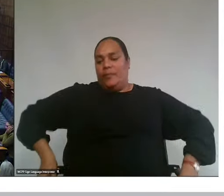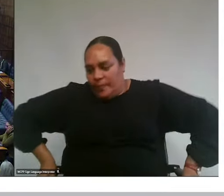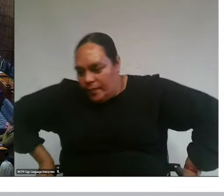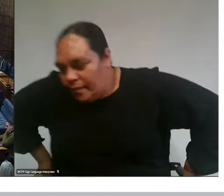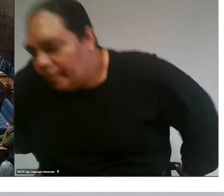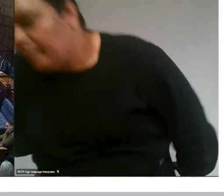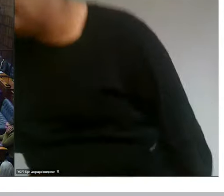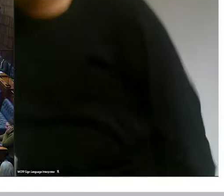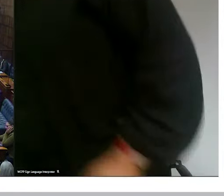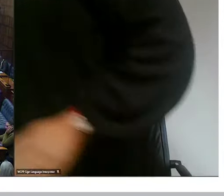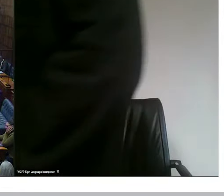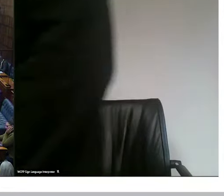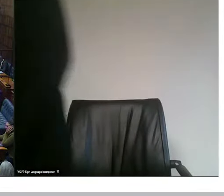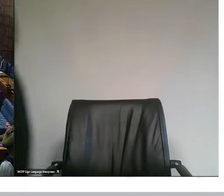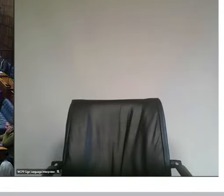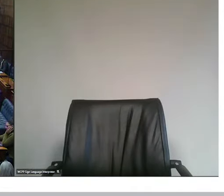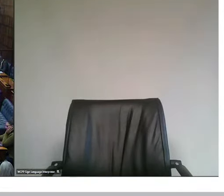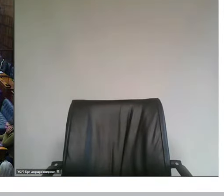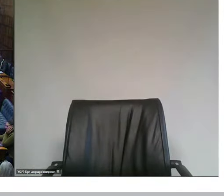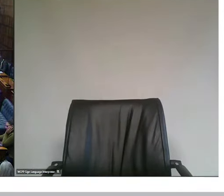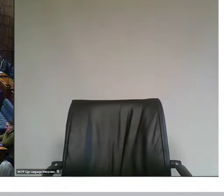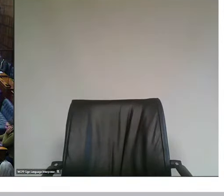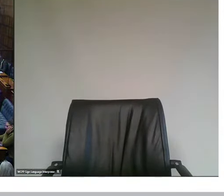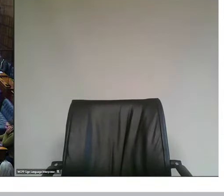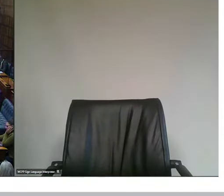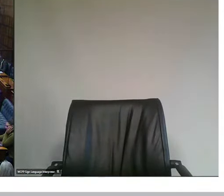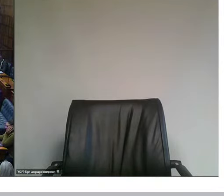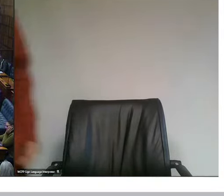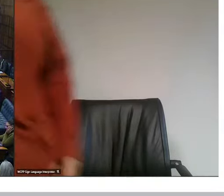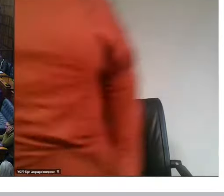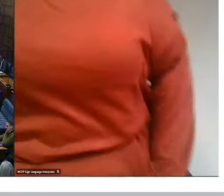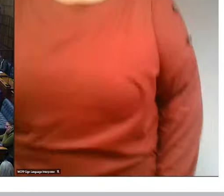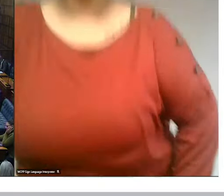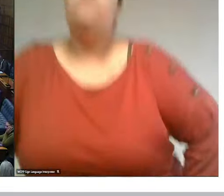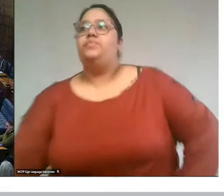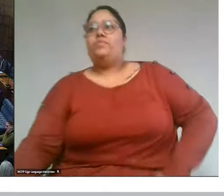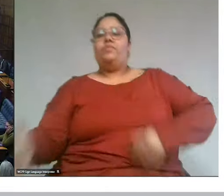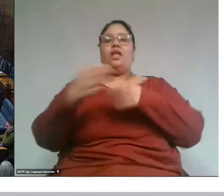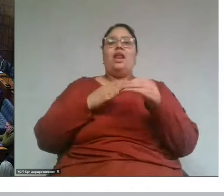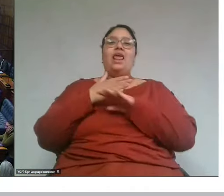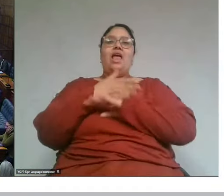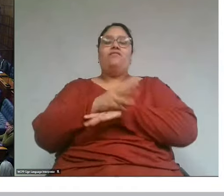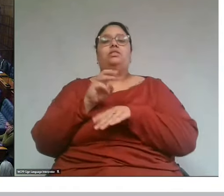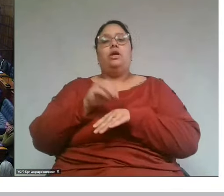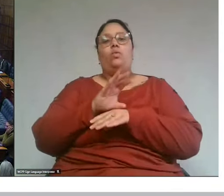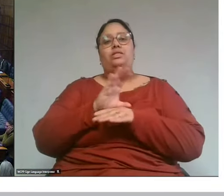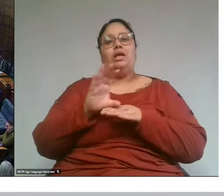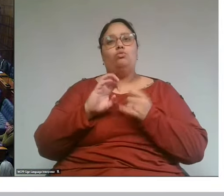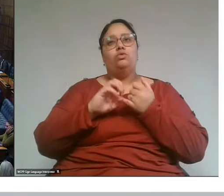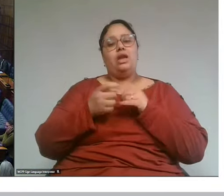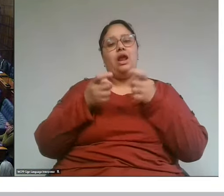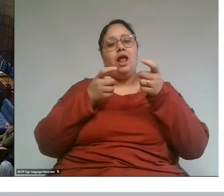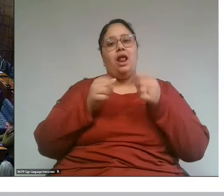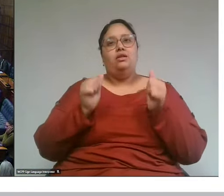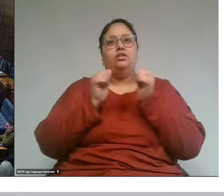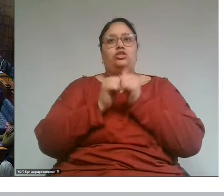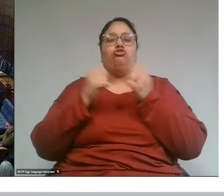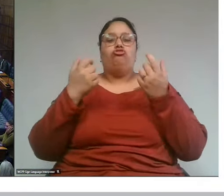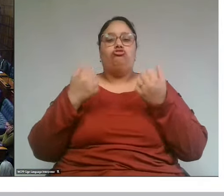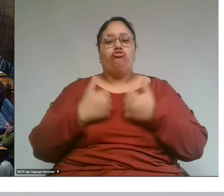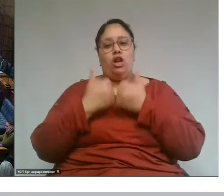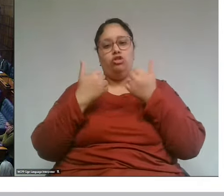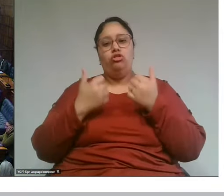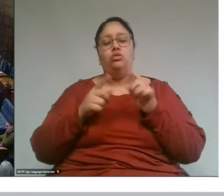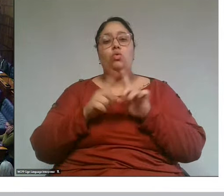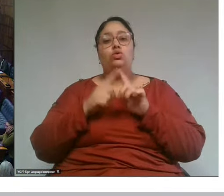it has there been any efforts in the western cap to try and and deal with this Challenge and even begin